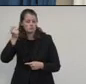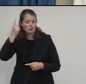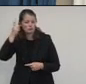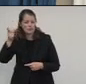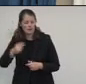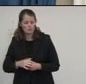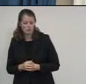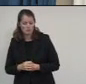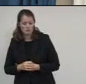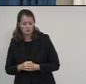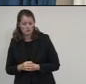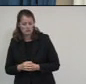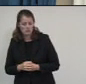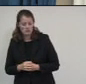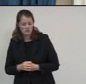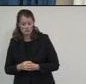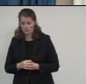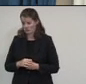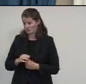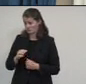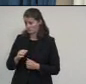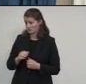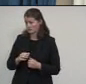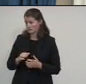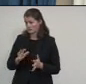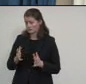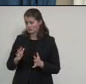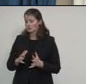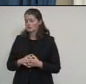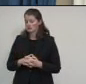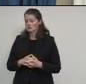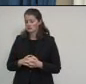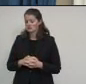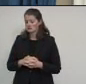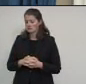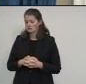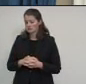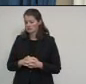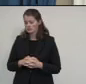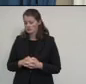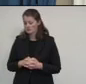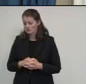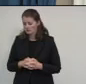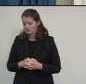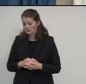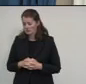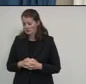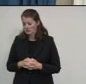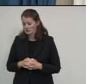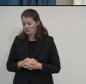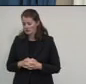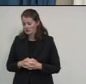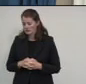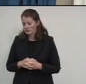home, it's just the most important thing is that they practice social distancing and